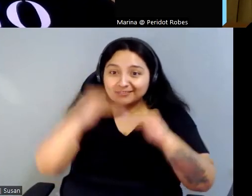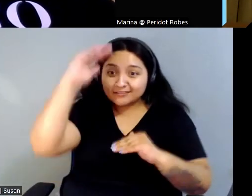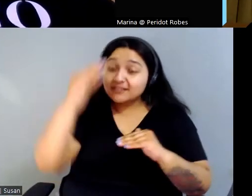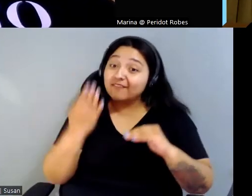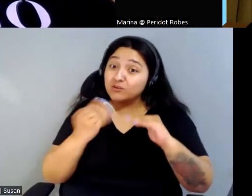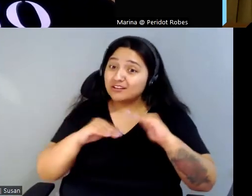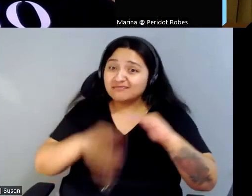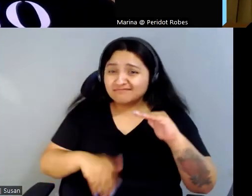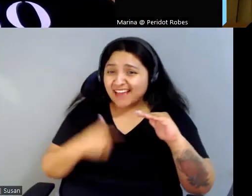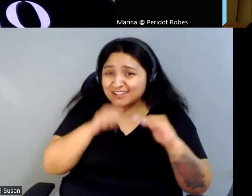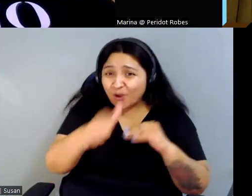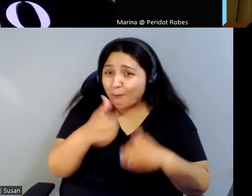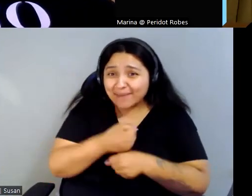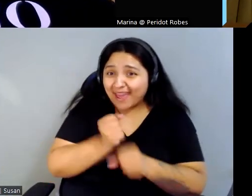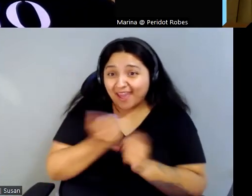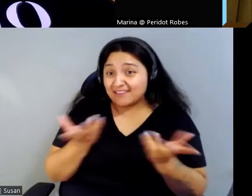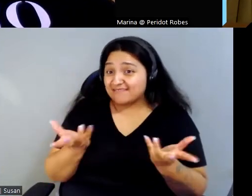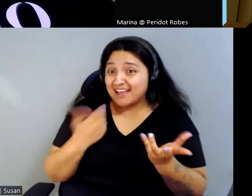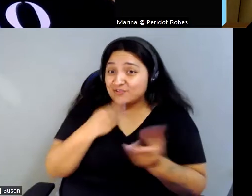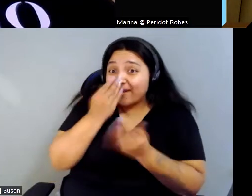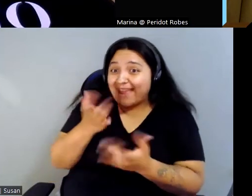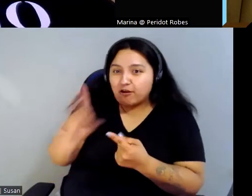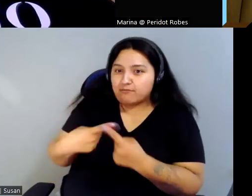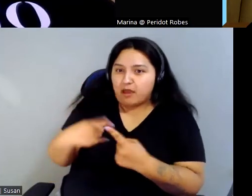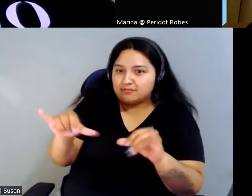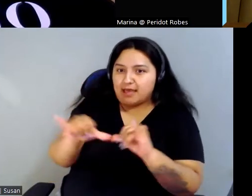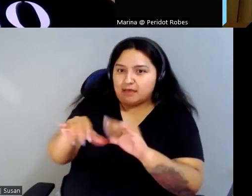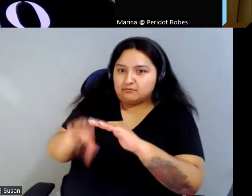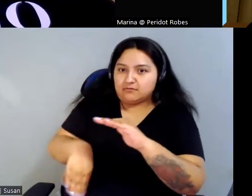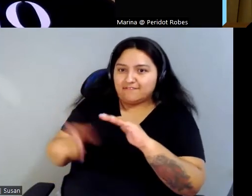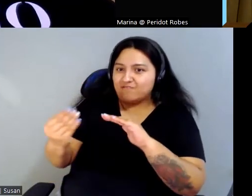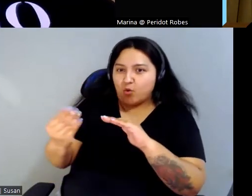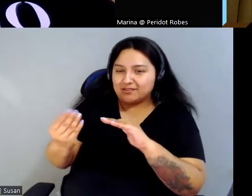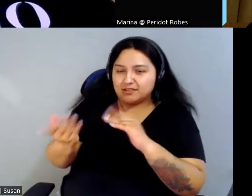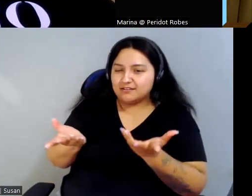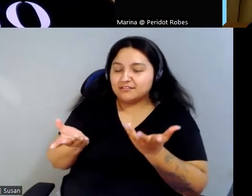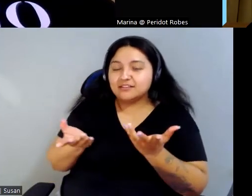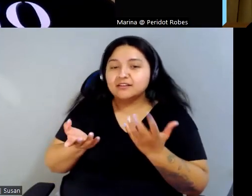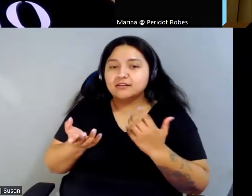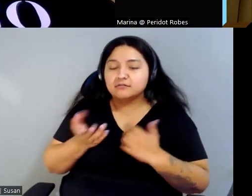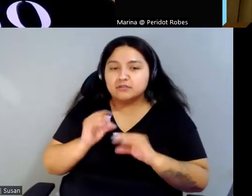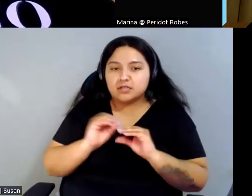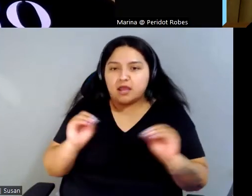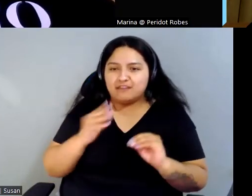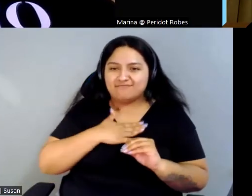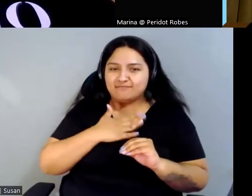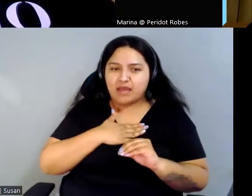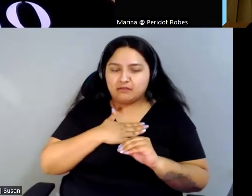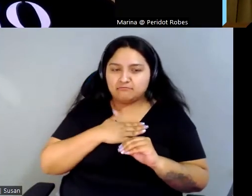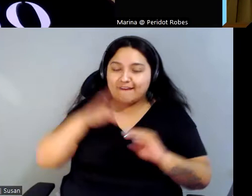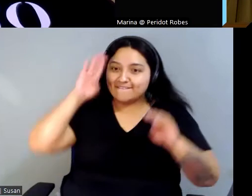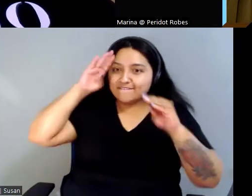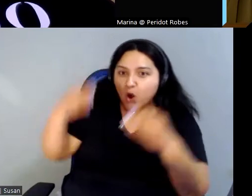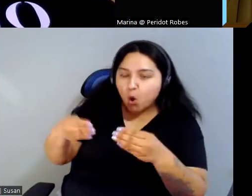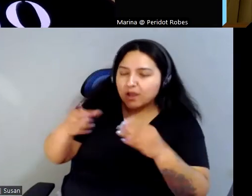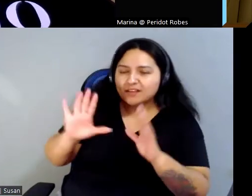smaller than a size 14, Mm-hmm. I'm certainly not going to spend any of my time worrying about them. This is exclusively